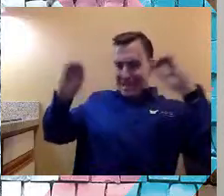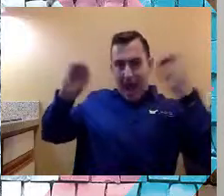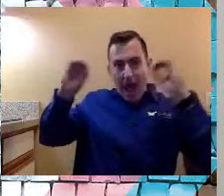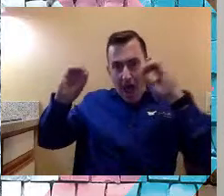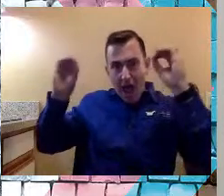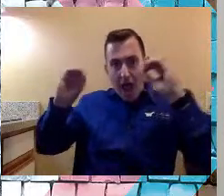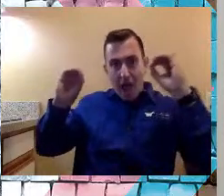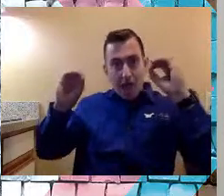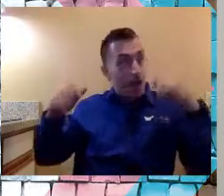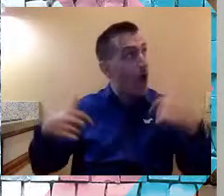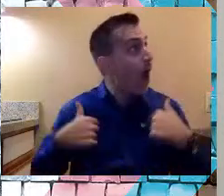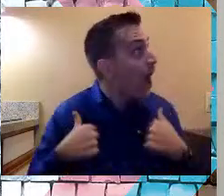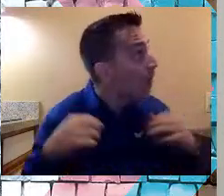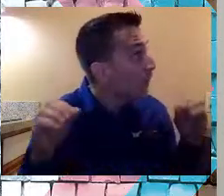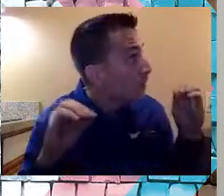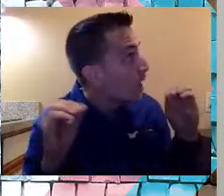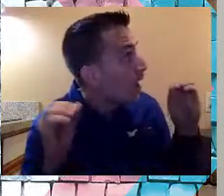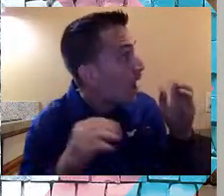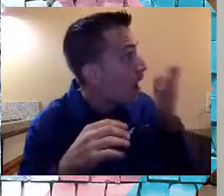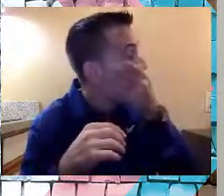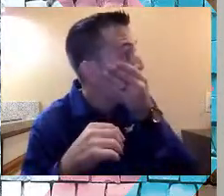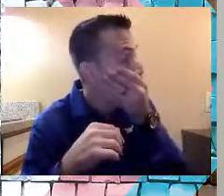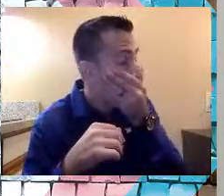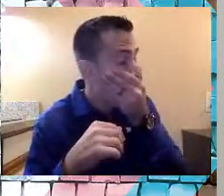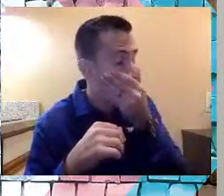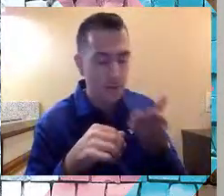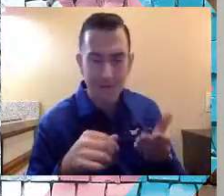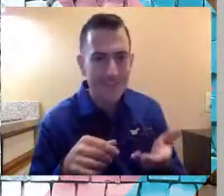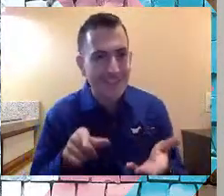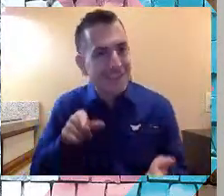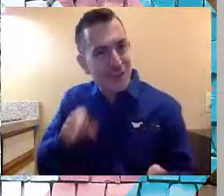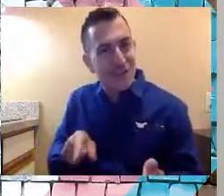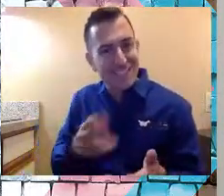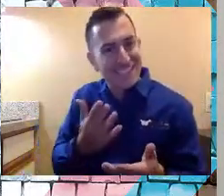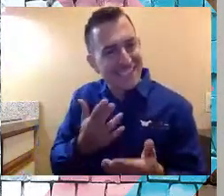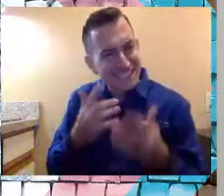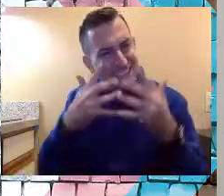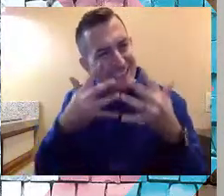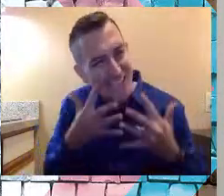I'm neither. Oh, he's so stale.